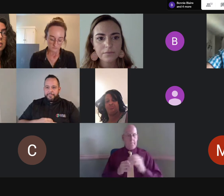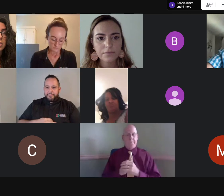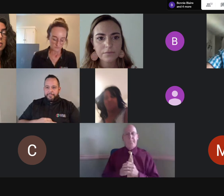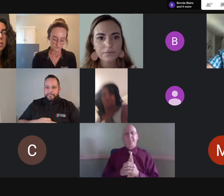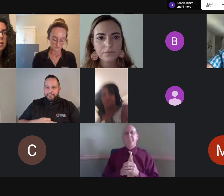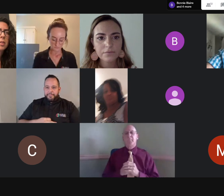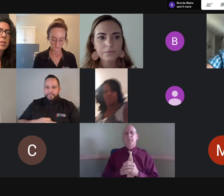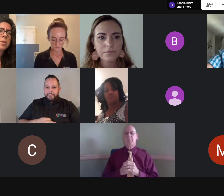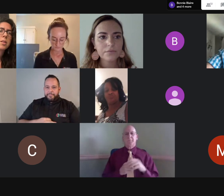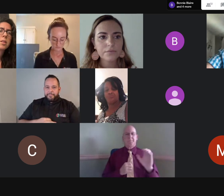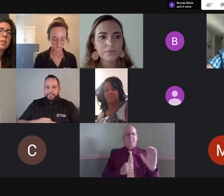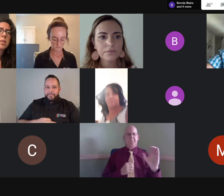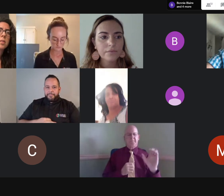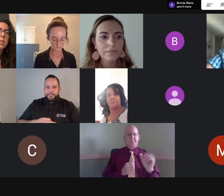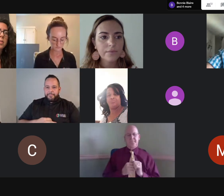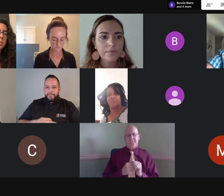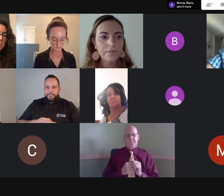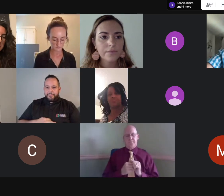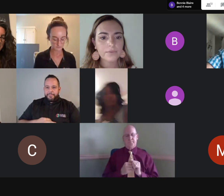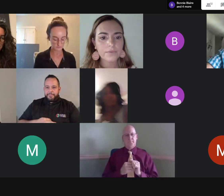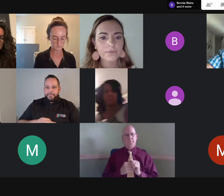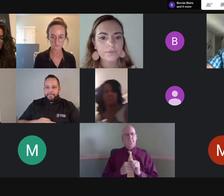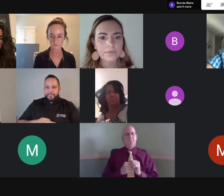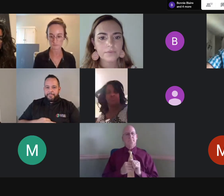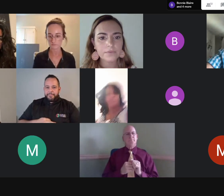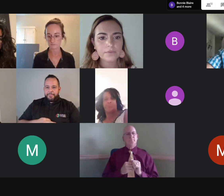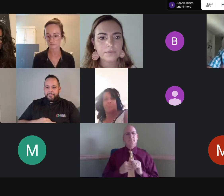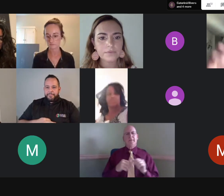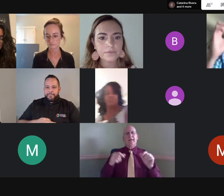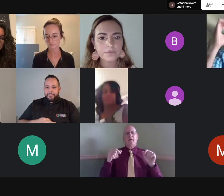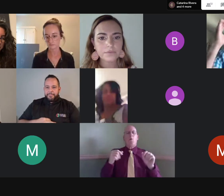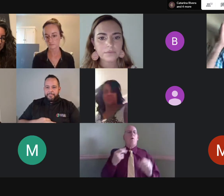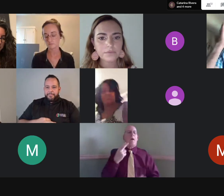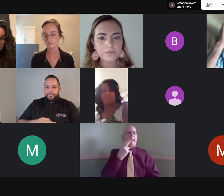the Google Meet functionality,